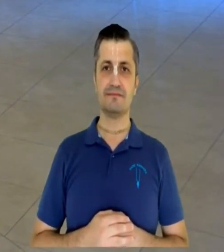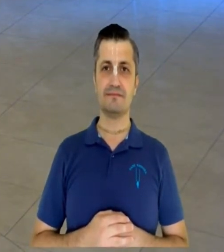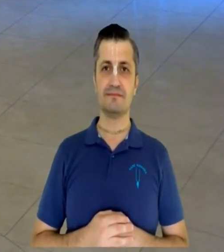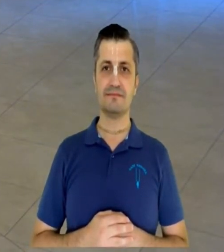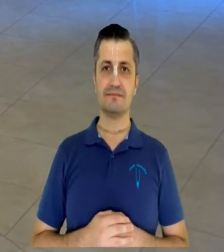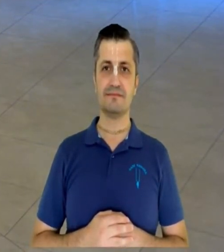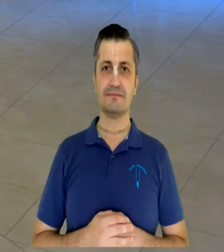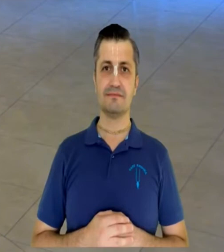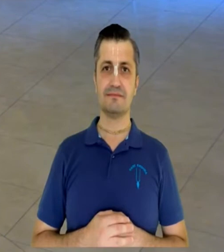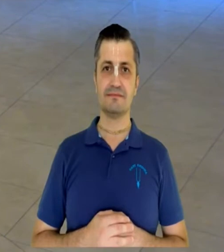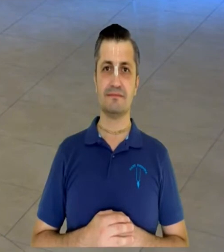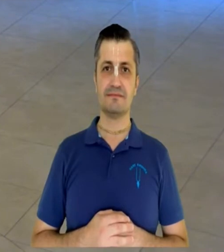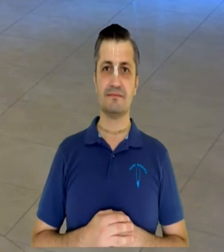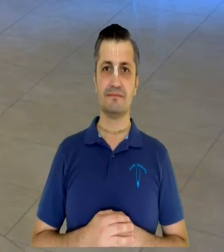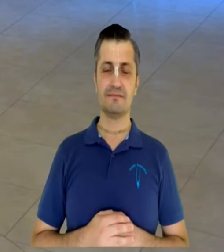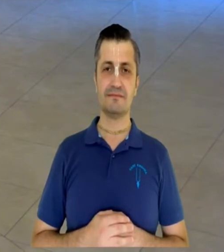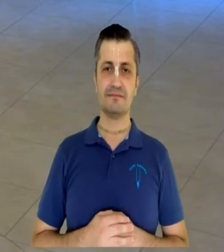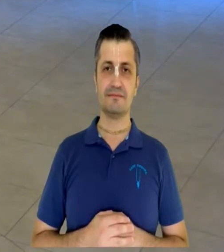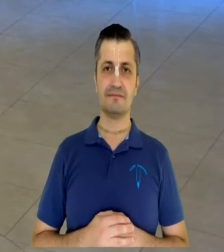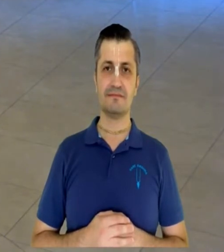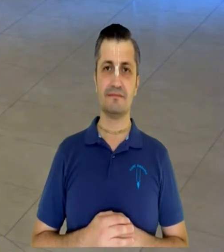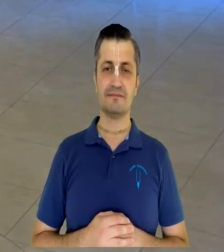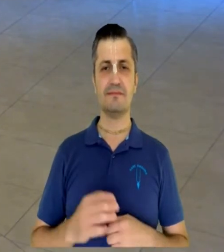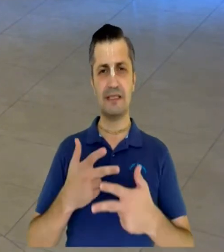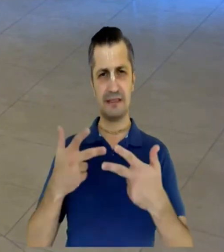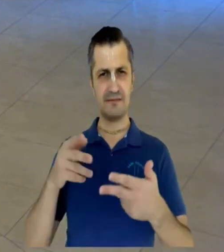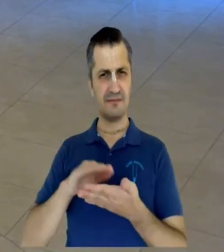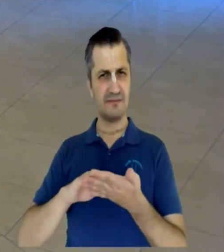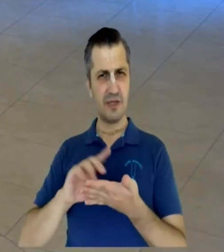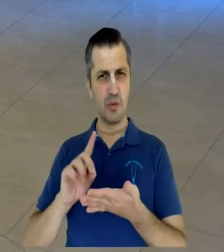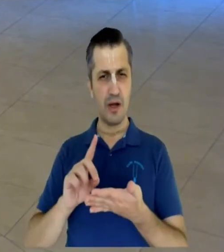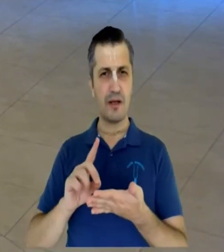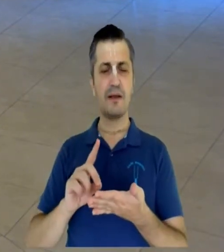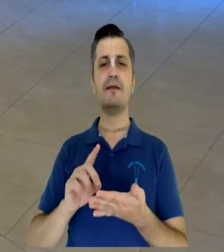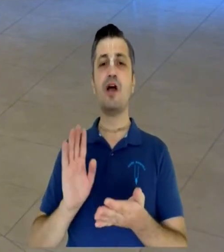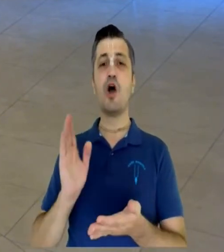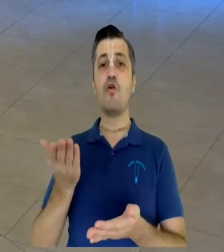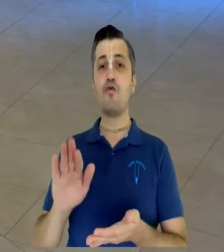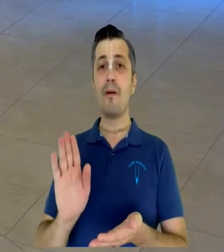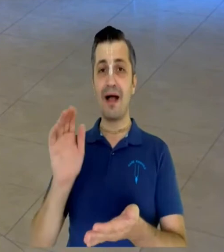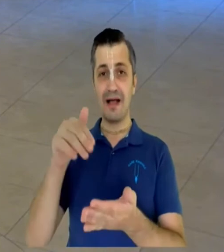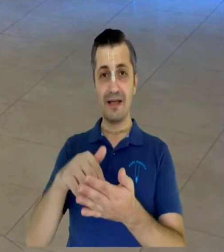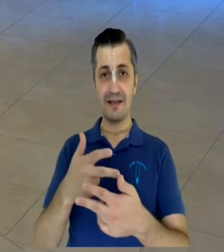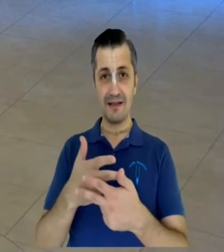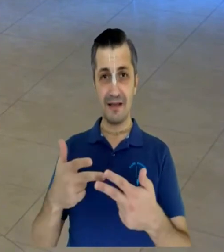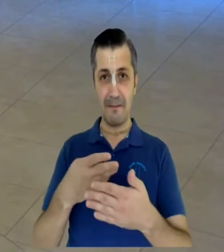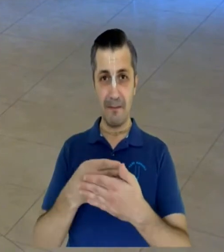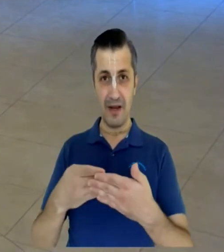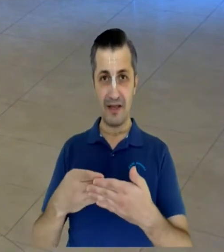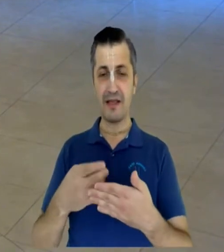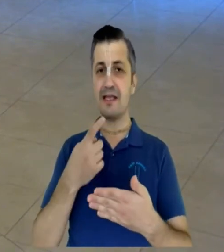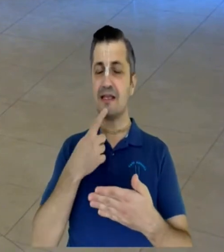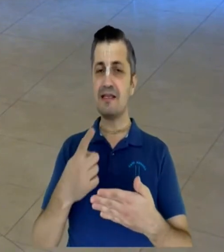dira tatra namuyate. So, as the embodied living being passes from boyhood to youth to